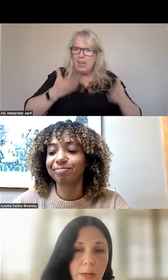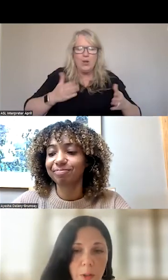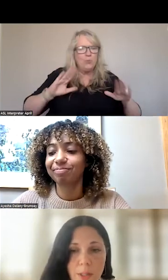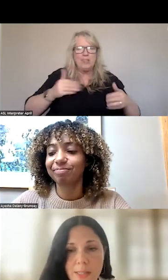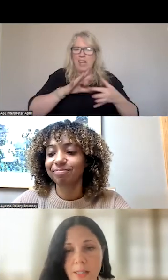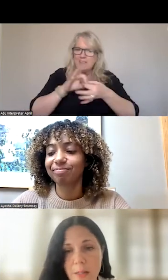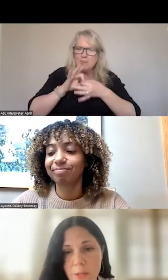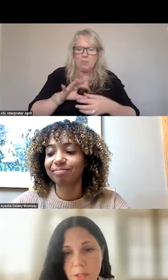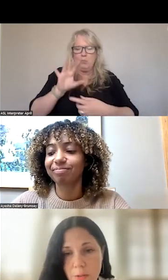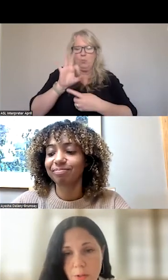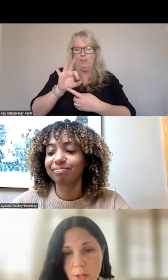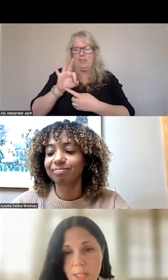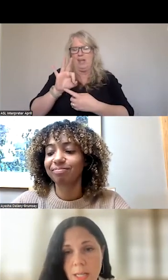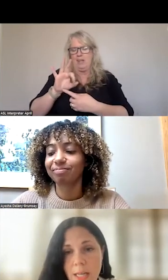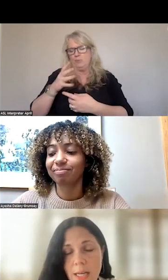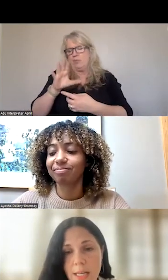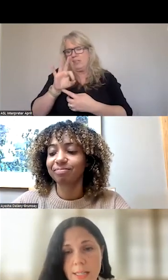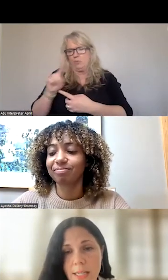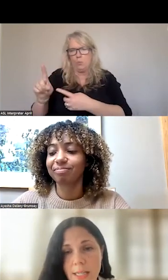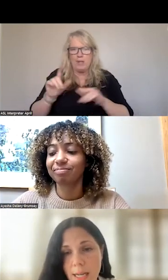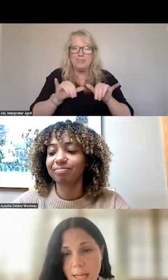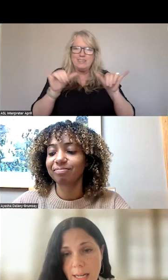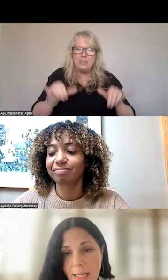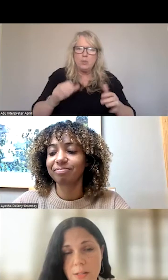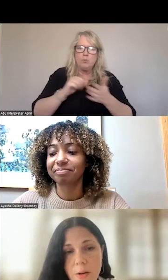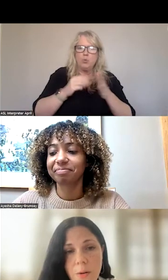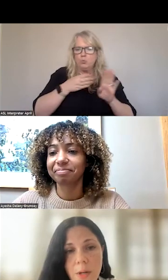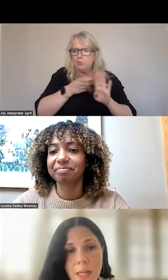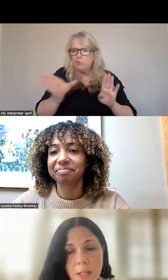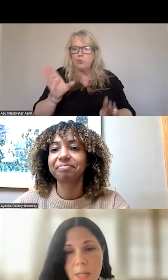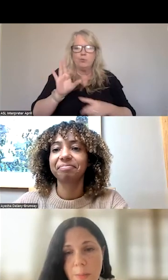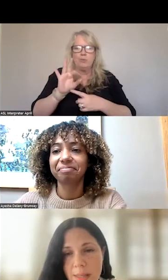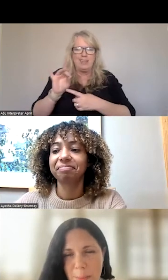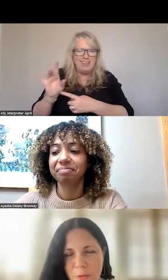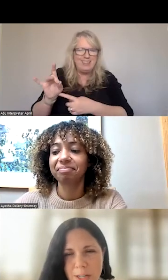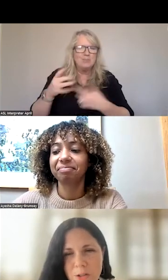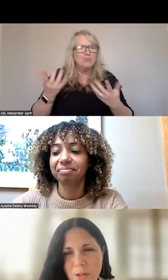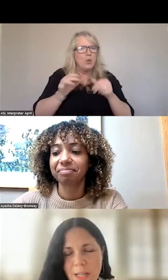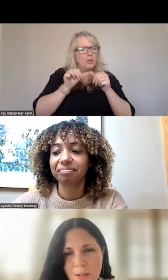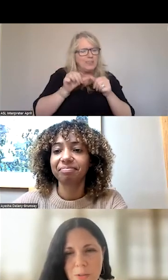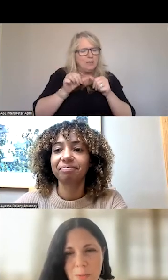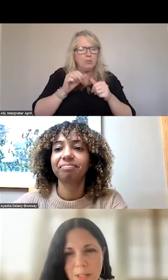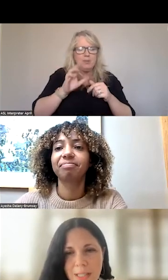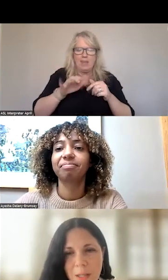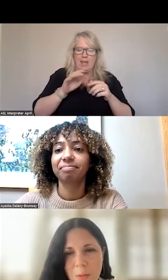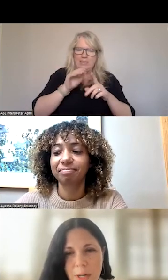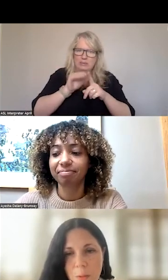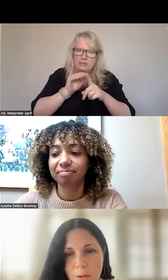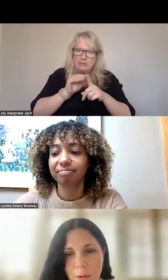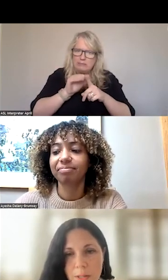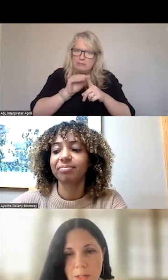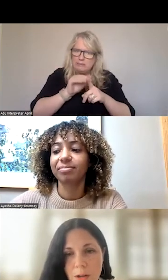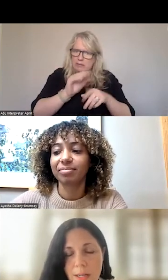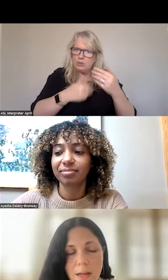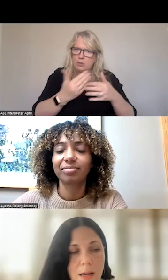our 911 systems to divert to 988. So, you know, keeping that pressure there is really what I